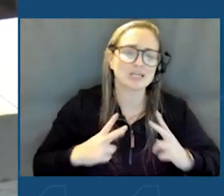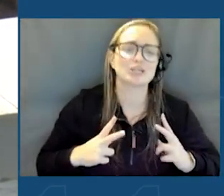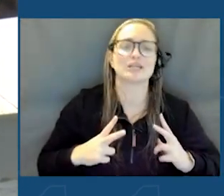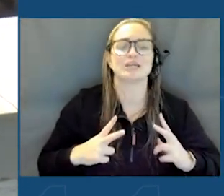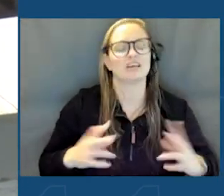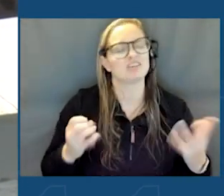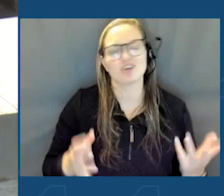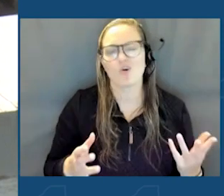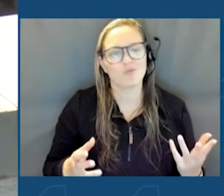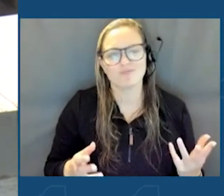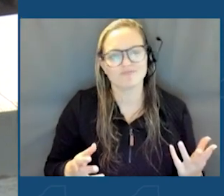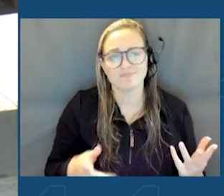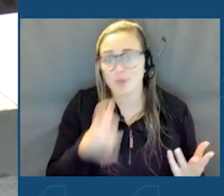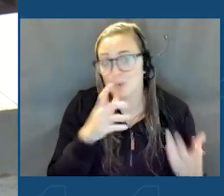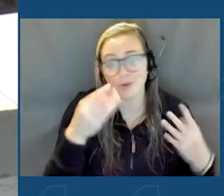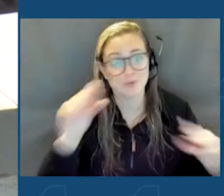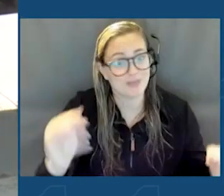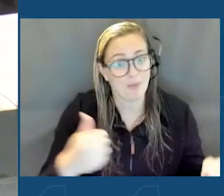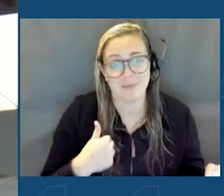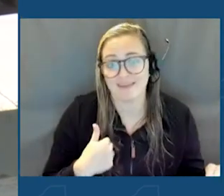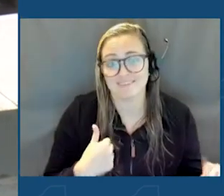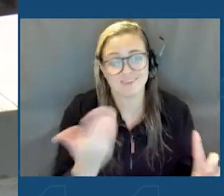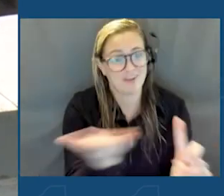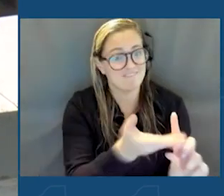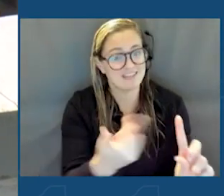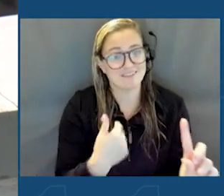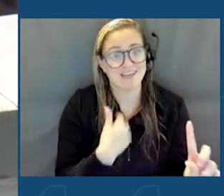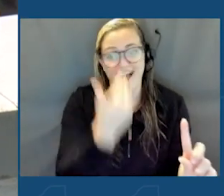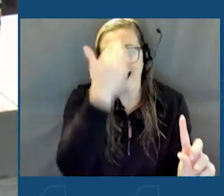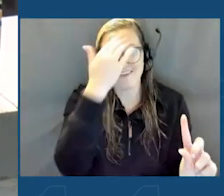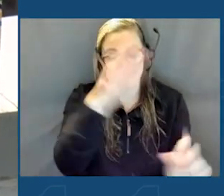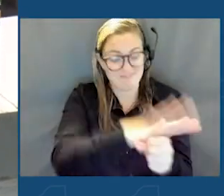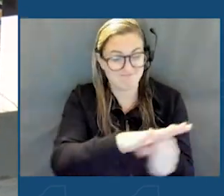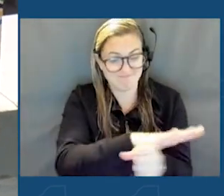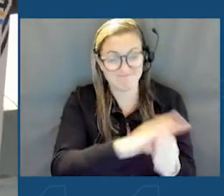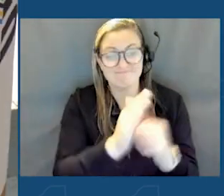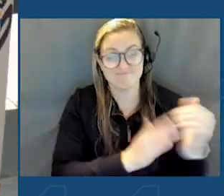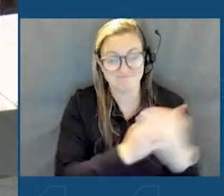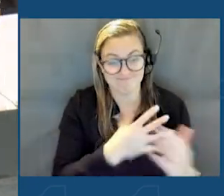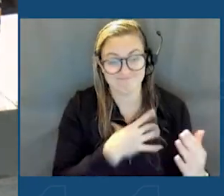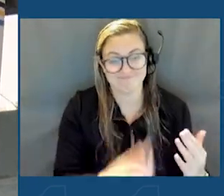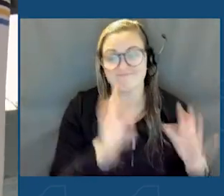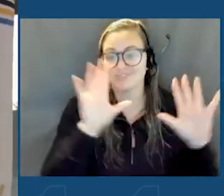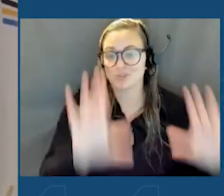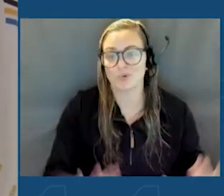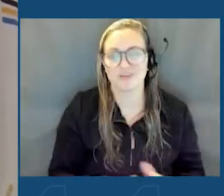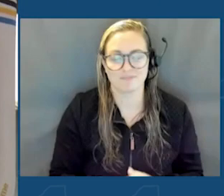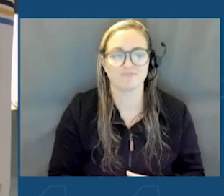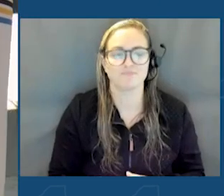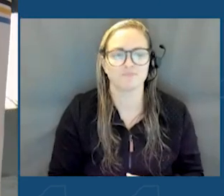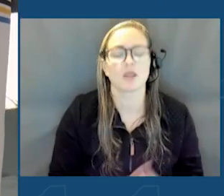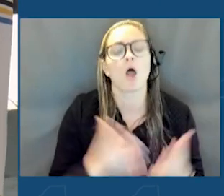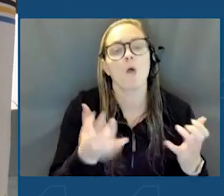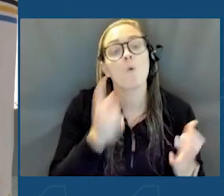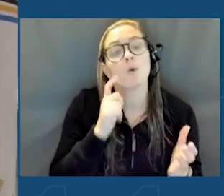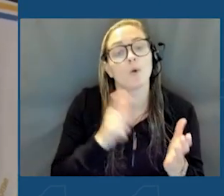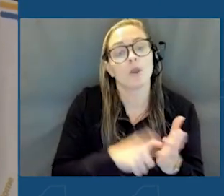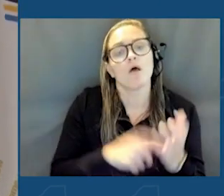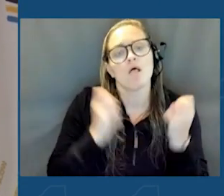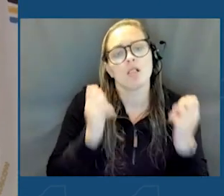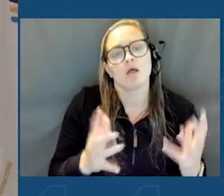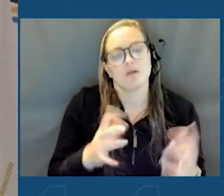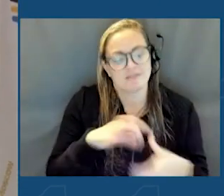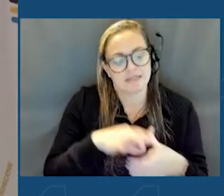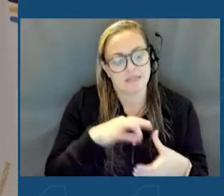no one needs to sell me on the grandeur of the North Country. It is extraordinary. I do want to acknowledge, I know a lot of the elected officials